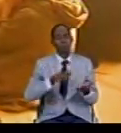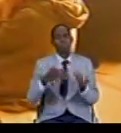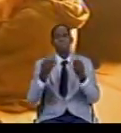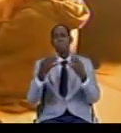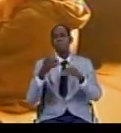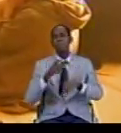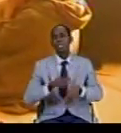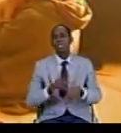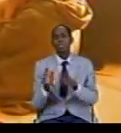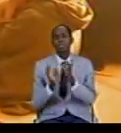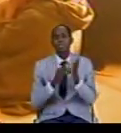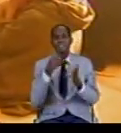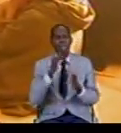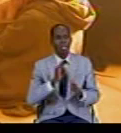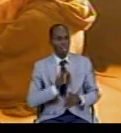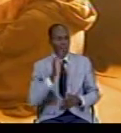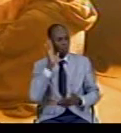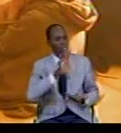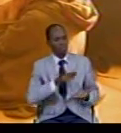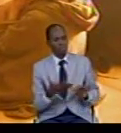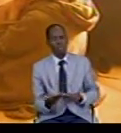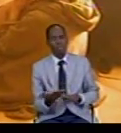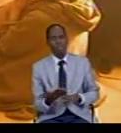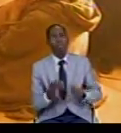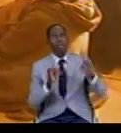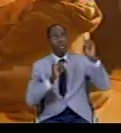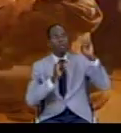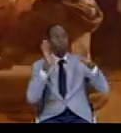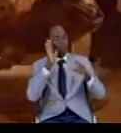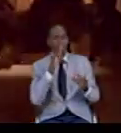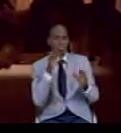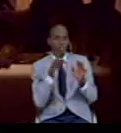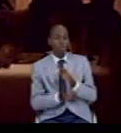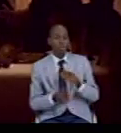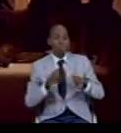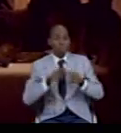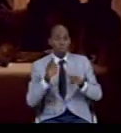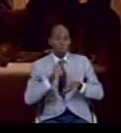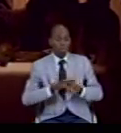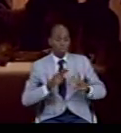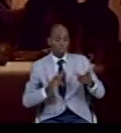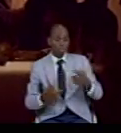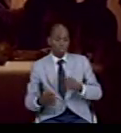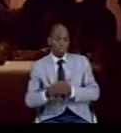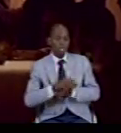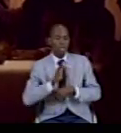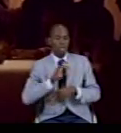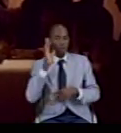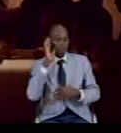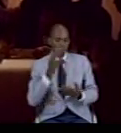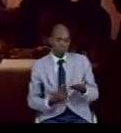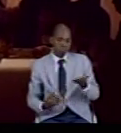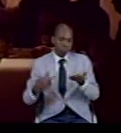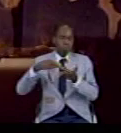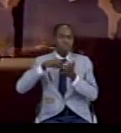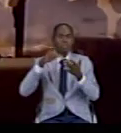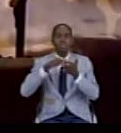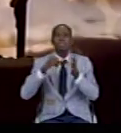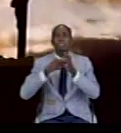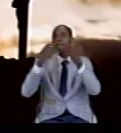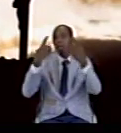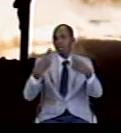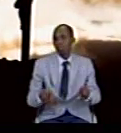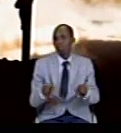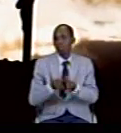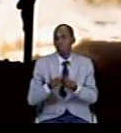Jesus said, I will die, I'll be killed, but on the third day I will rise again. It actually happened the way he said